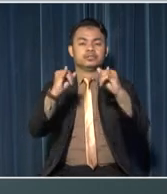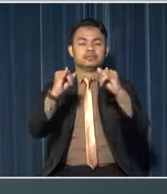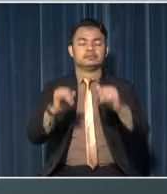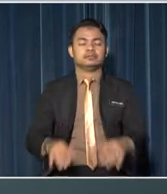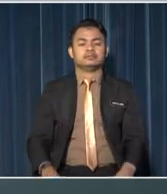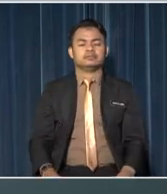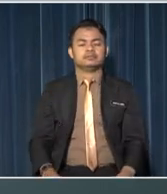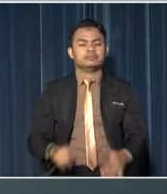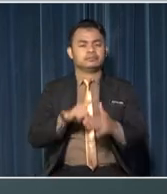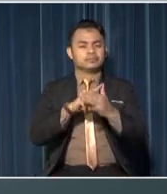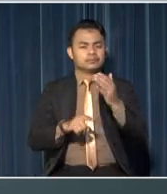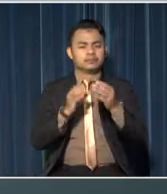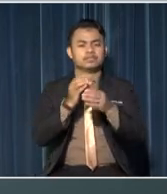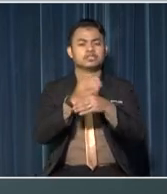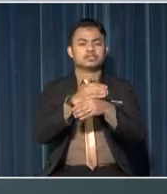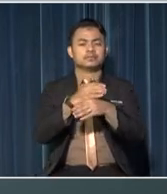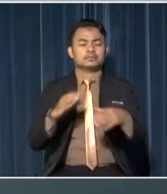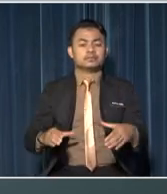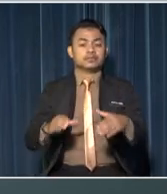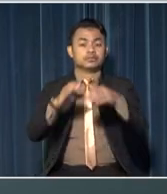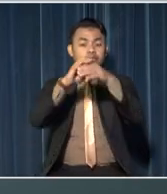What is the shape of the traffic cone?